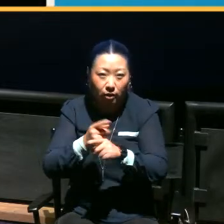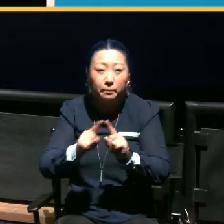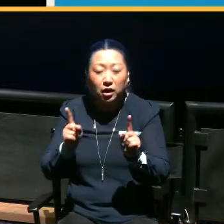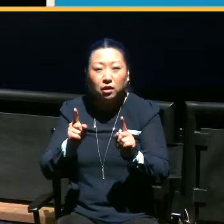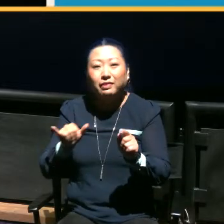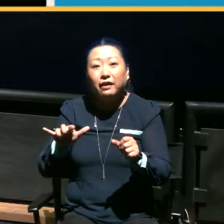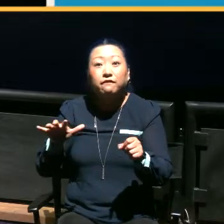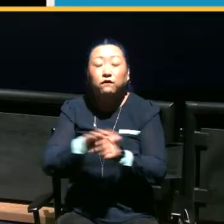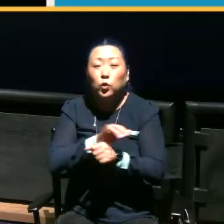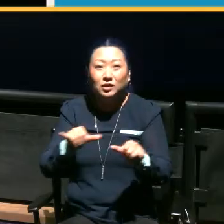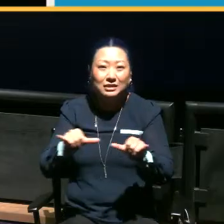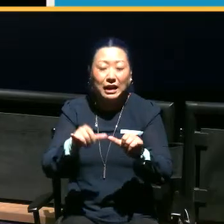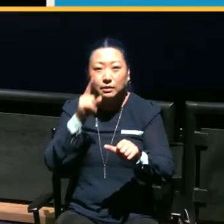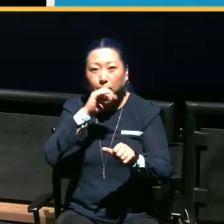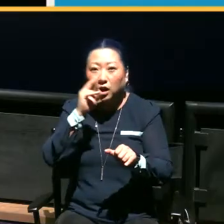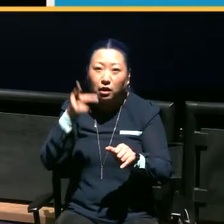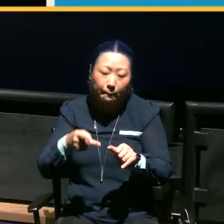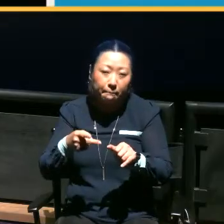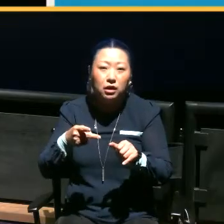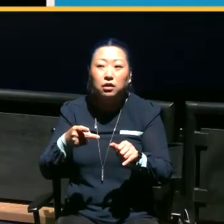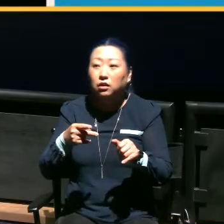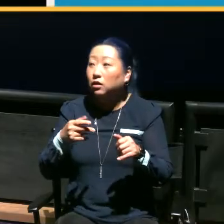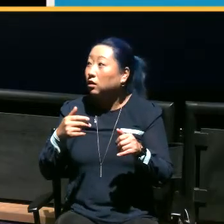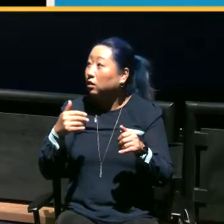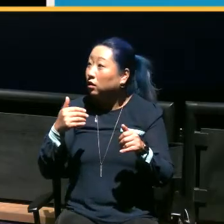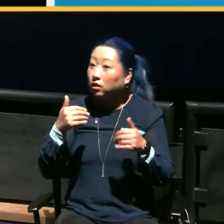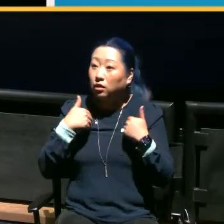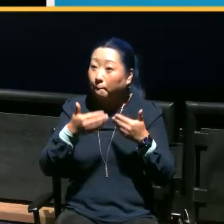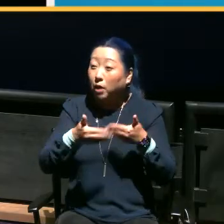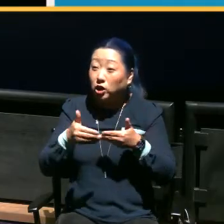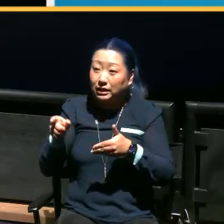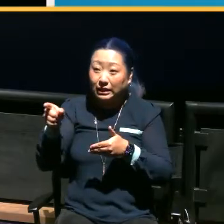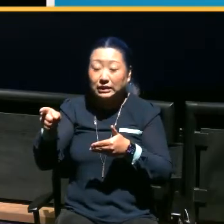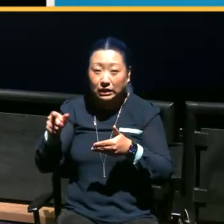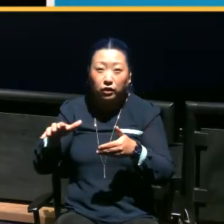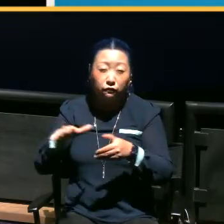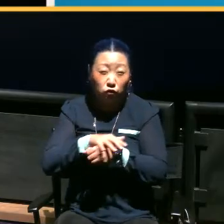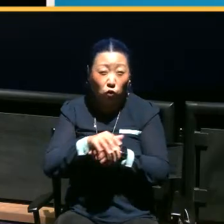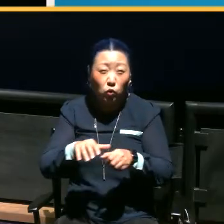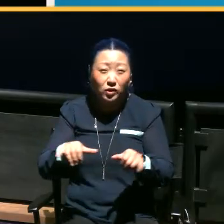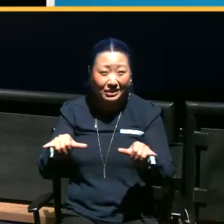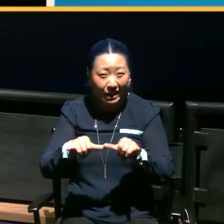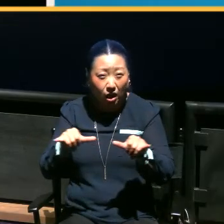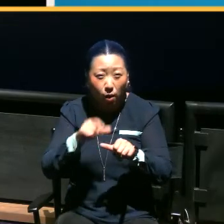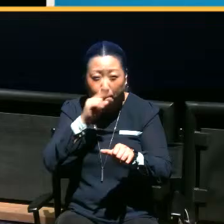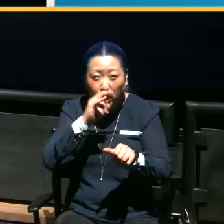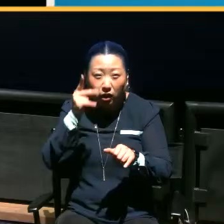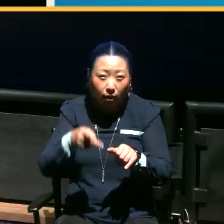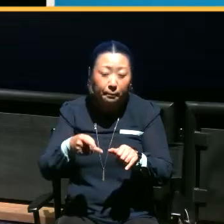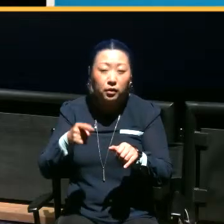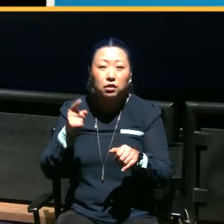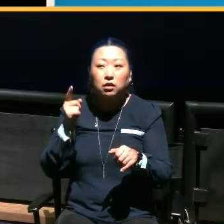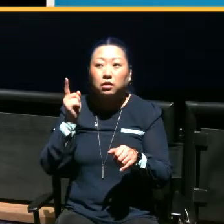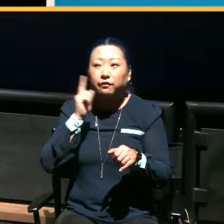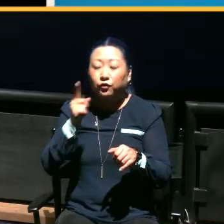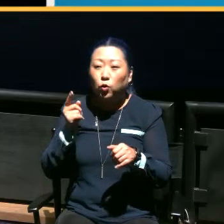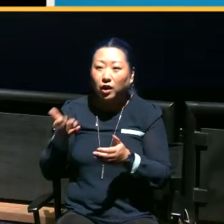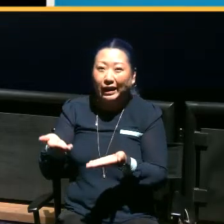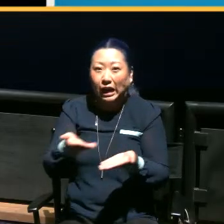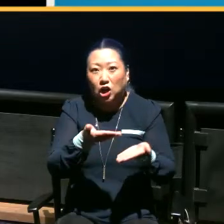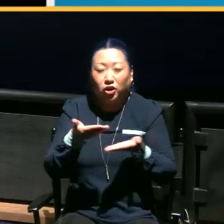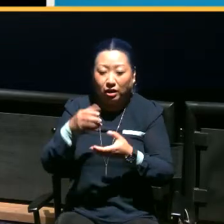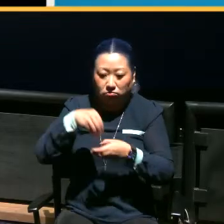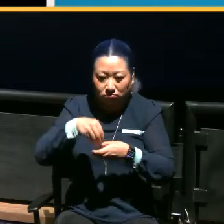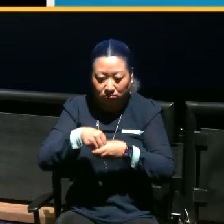and these boxes here. Oops, sorry. These boxes here are full-scale mock-ups of the carriers that would